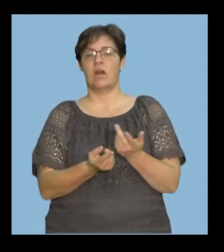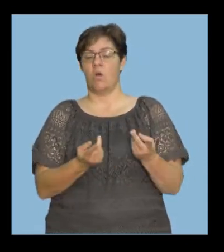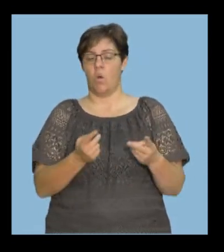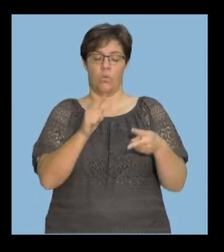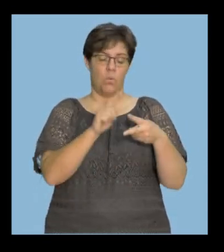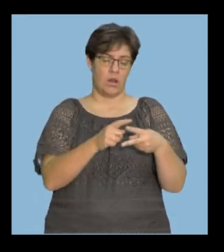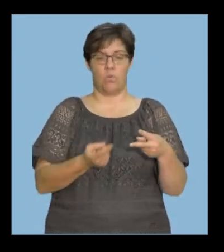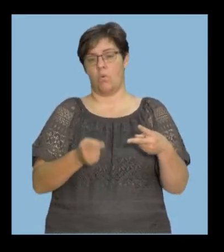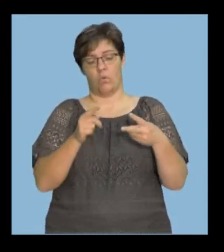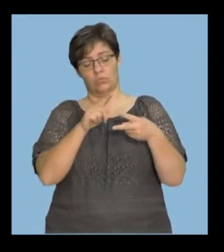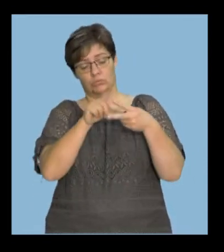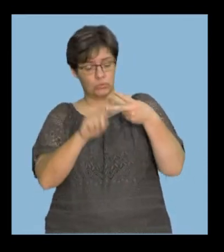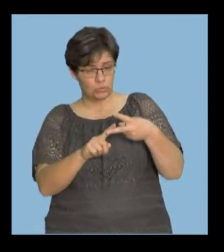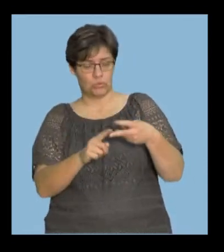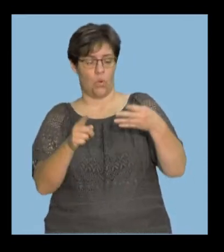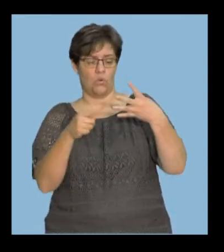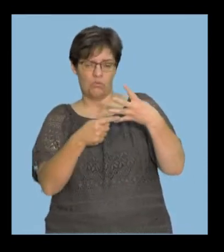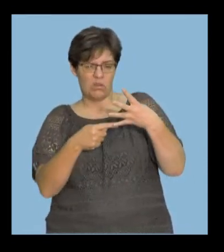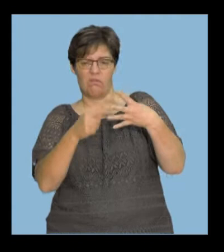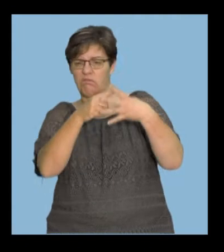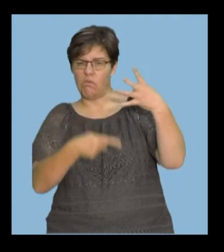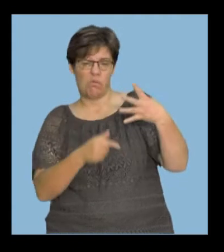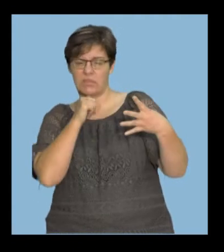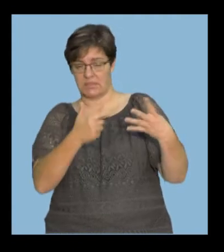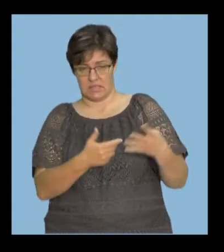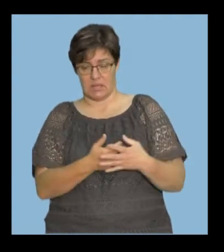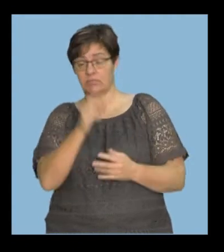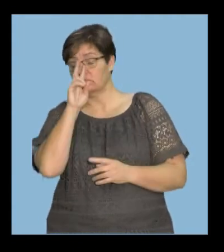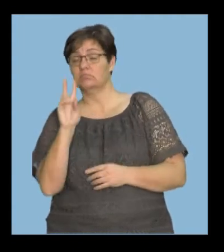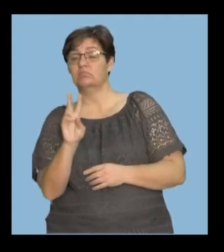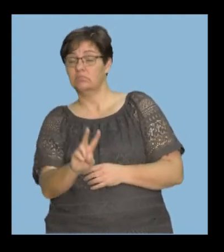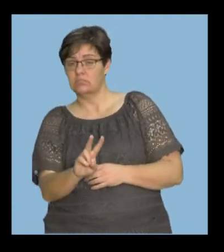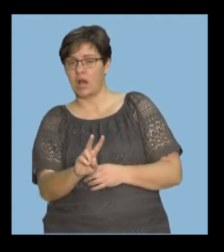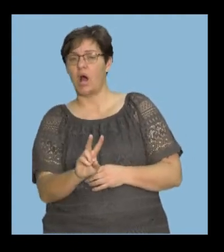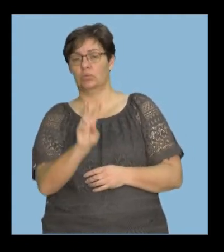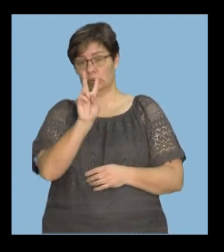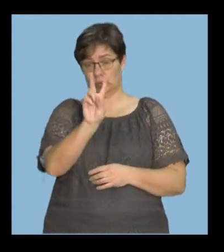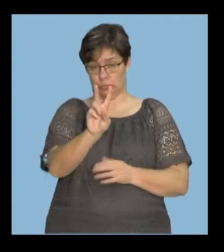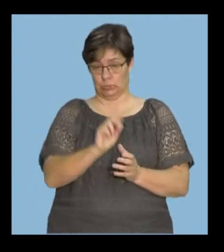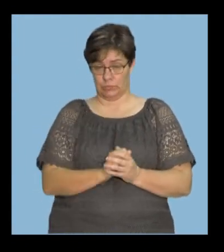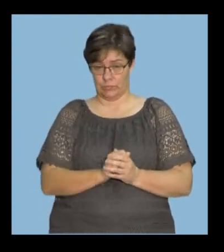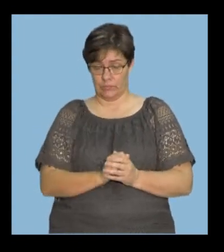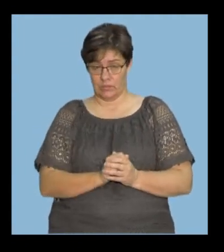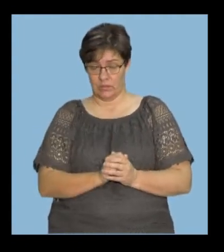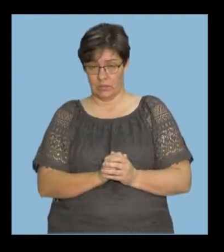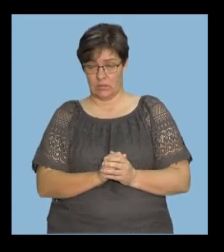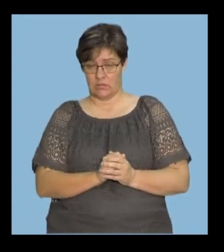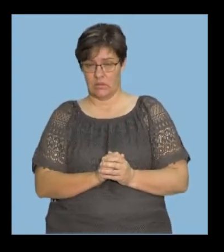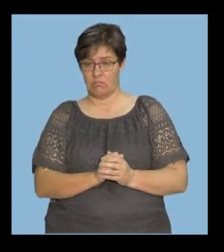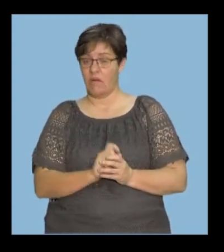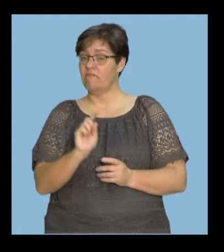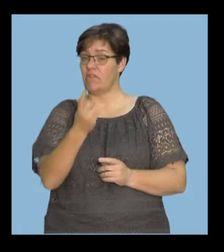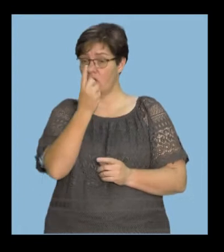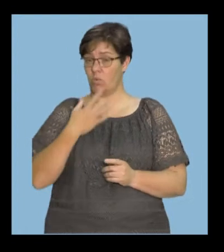two or more, and we're going to be looking a little closer at specifically two events. And the first thing that I want to deal